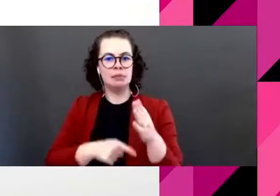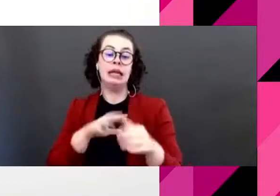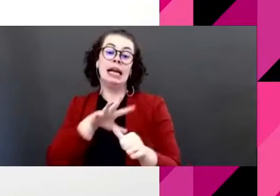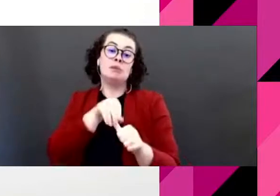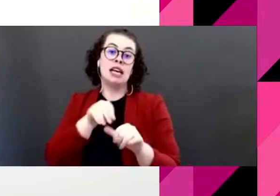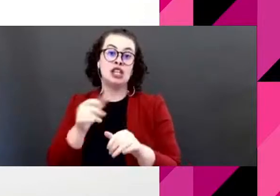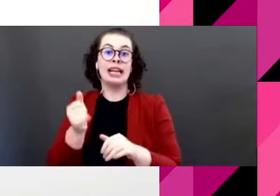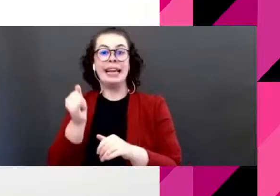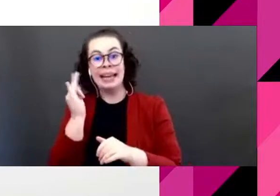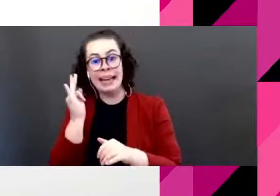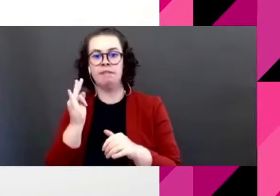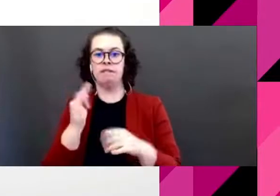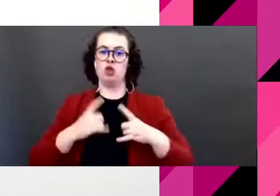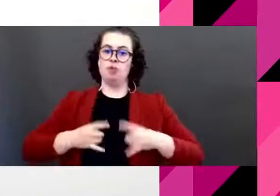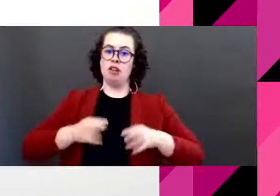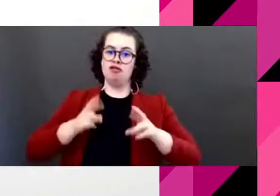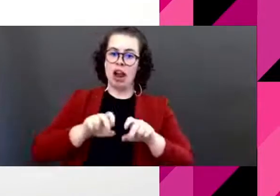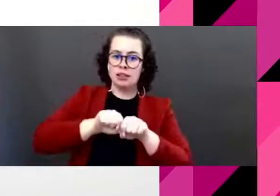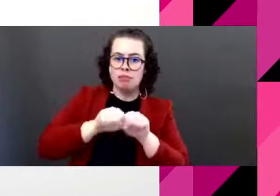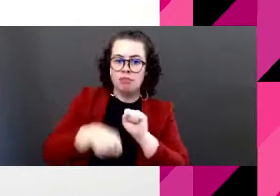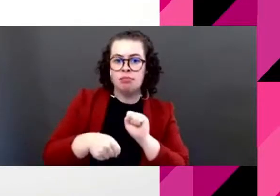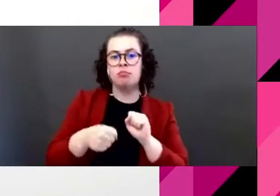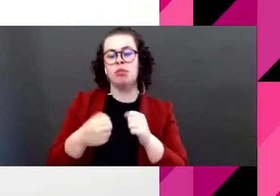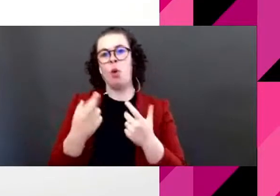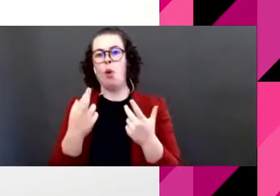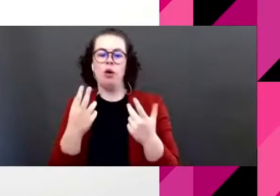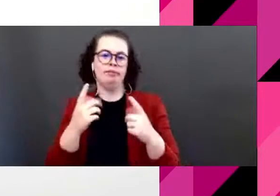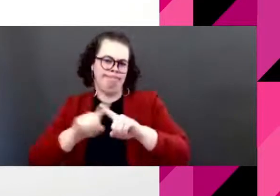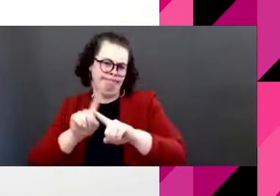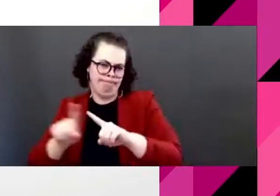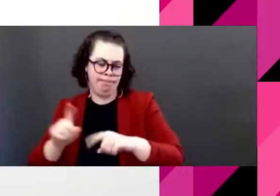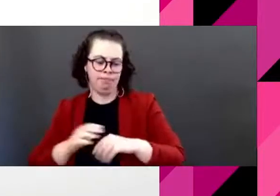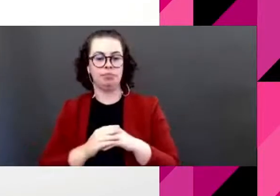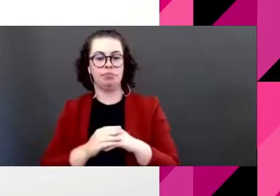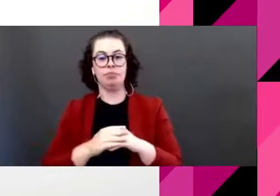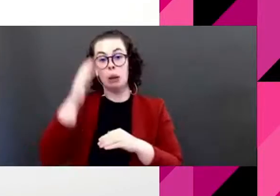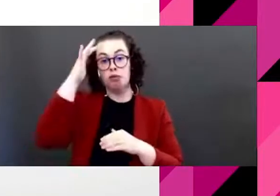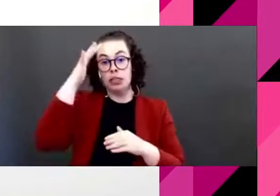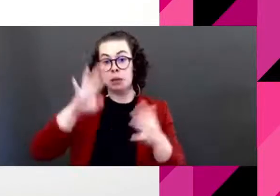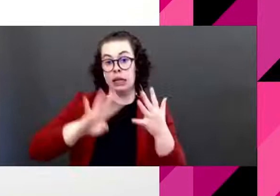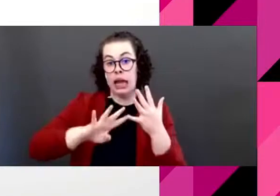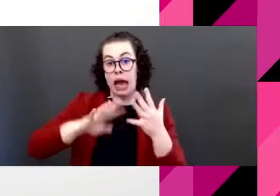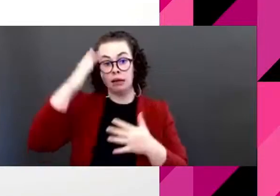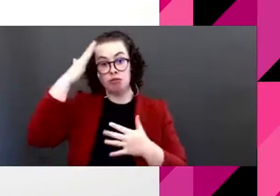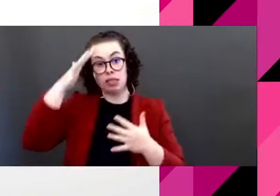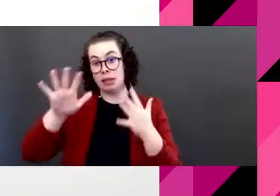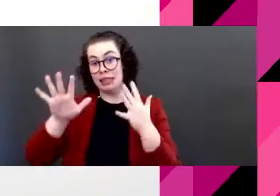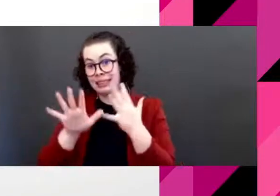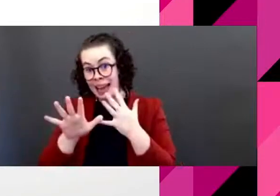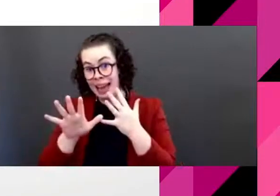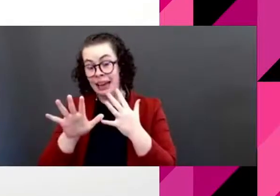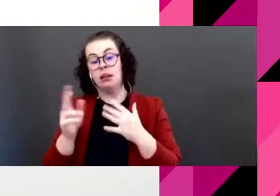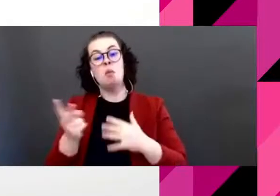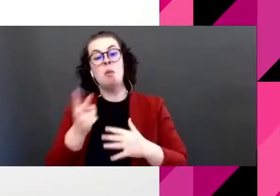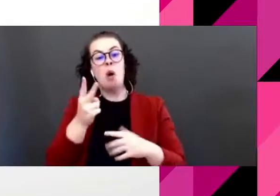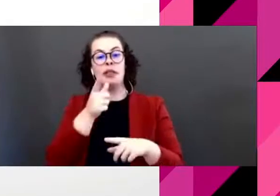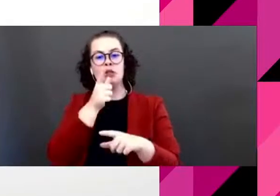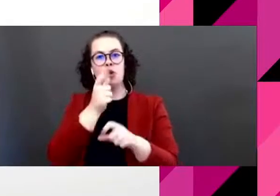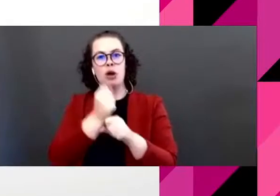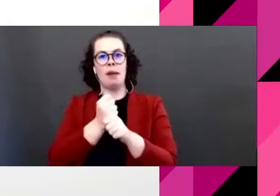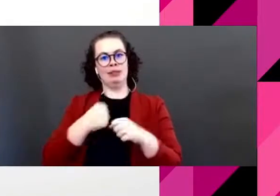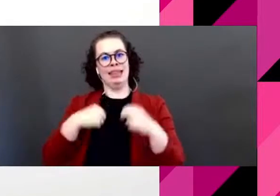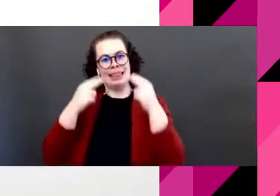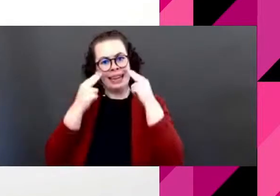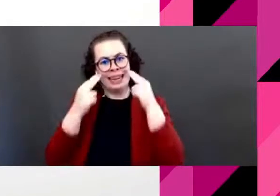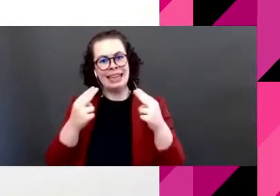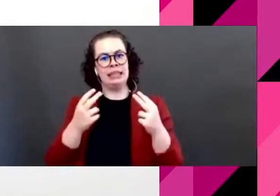violation, crimes, etc. And principle 9 and 10 are referring to the need to have, first of all,